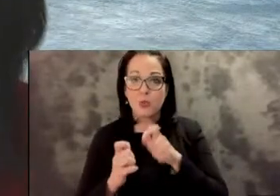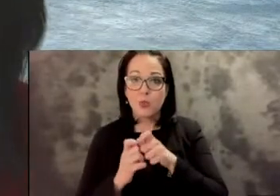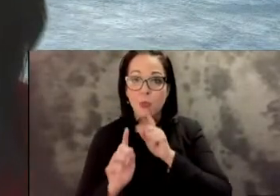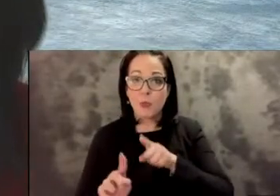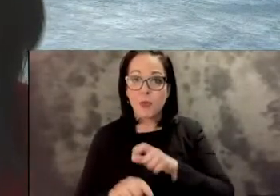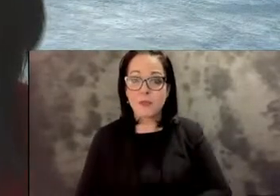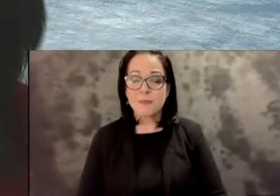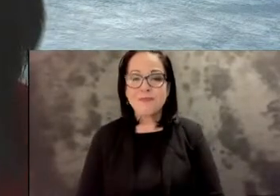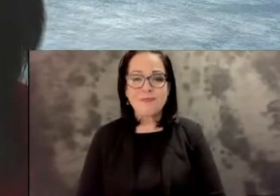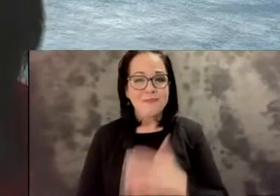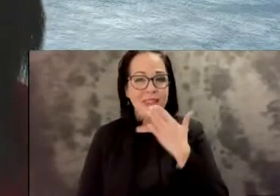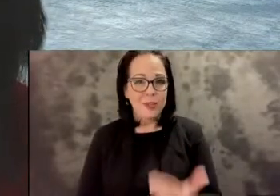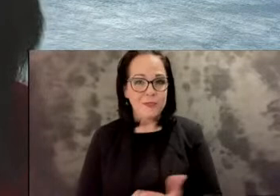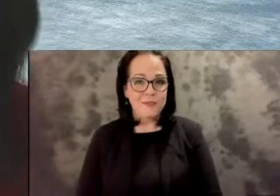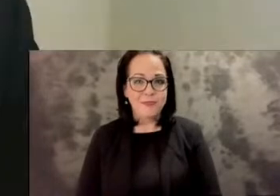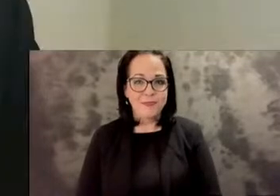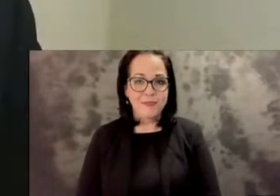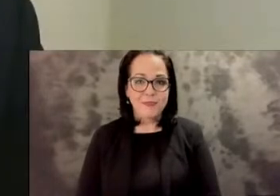Thank you.